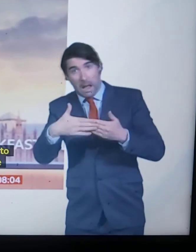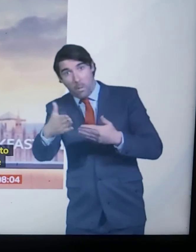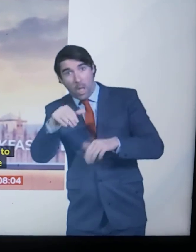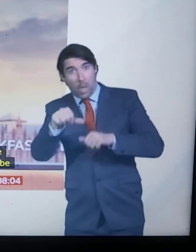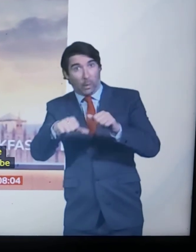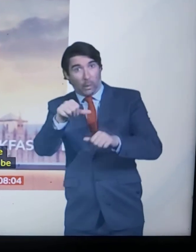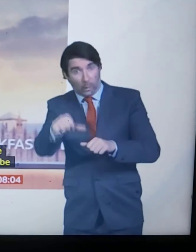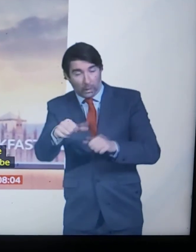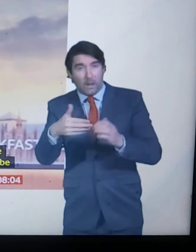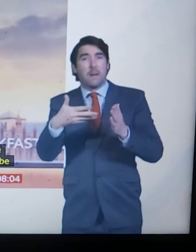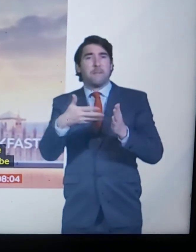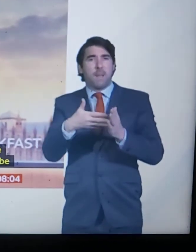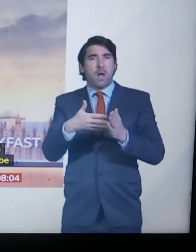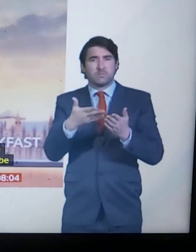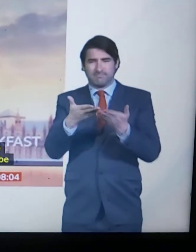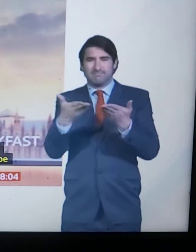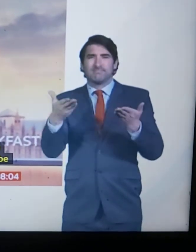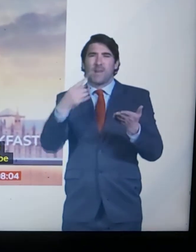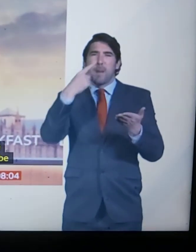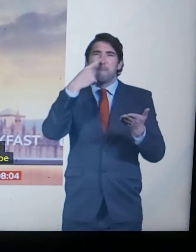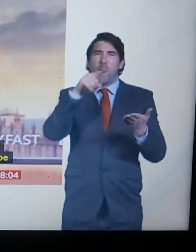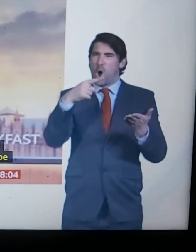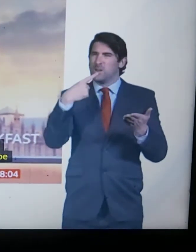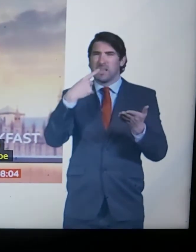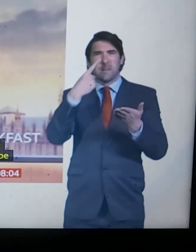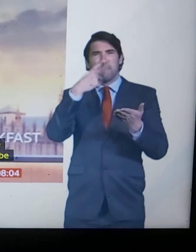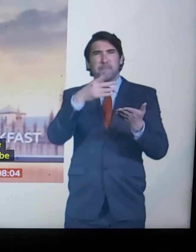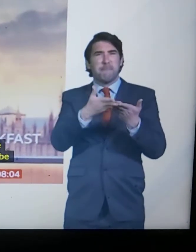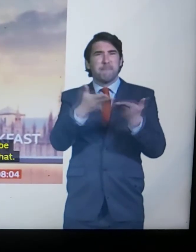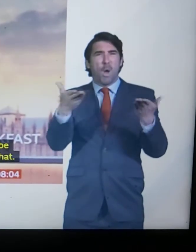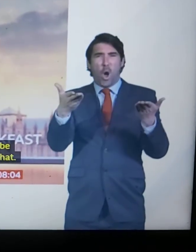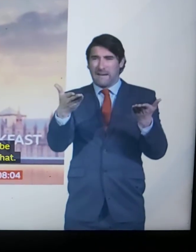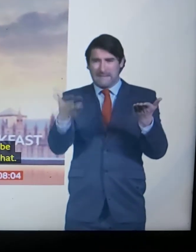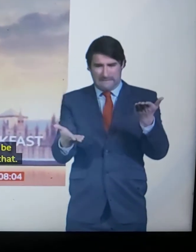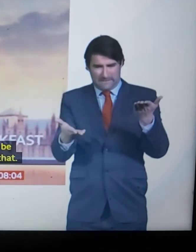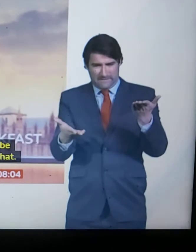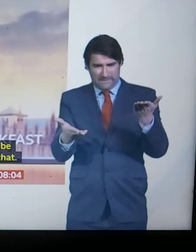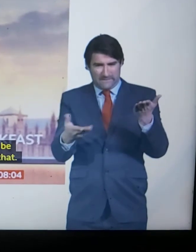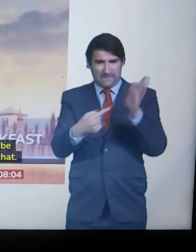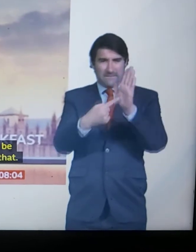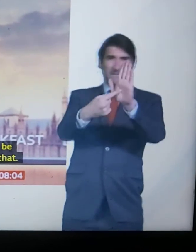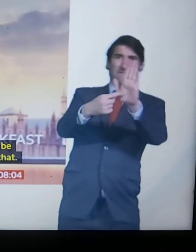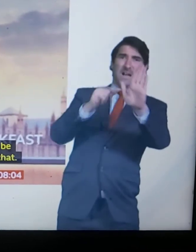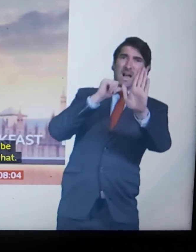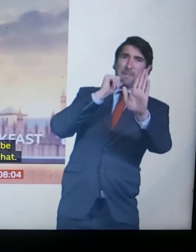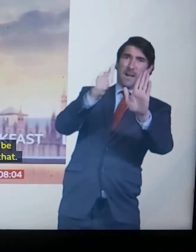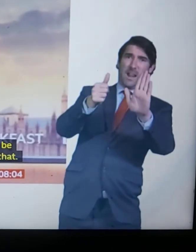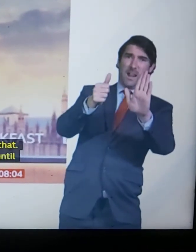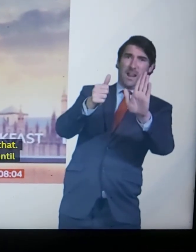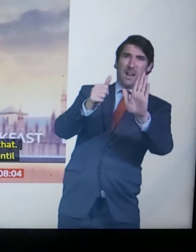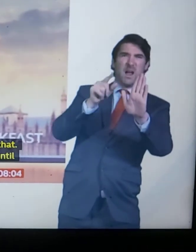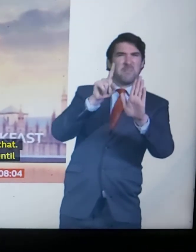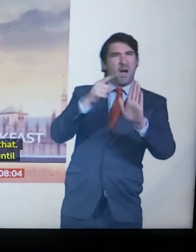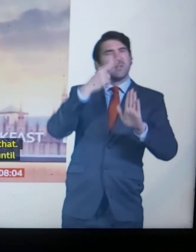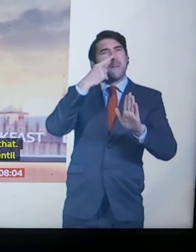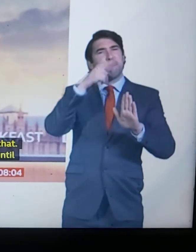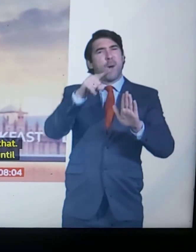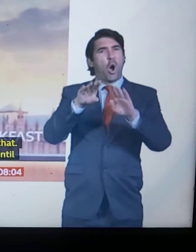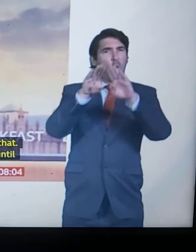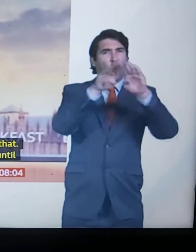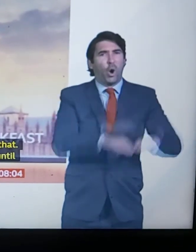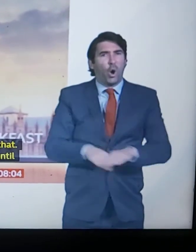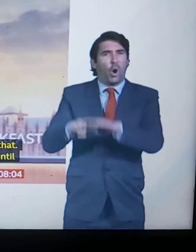that we're not expecting answers to until next week. So there is a huge amount riding on this process this morning, and depending